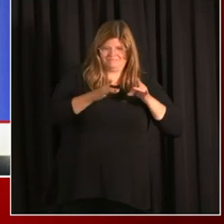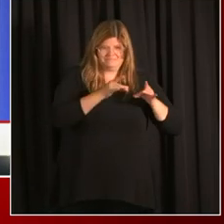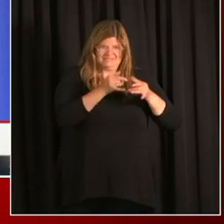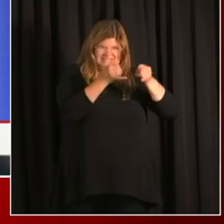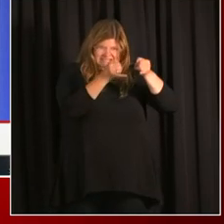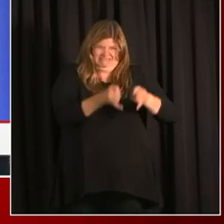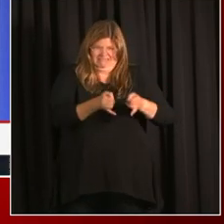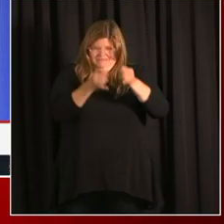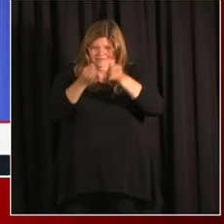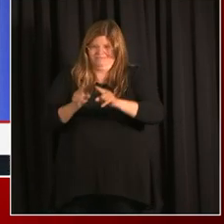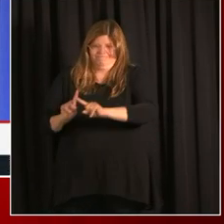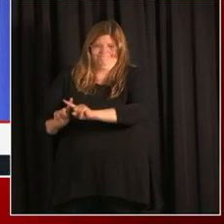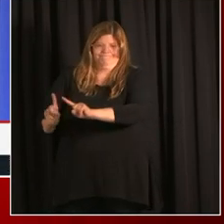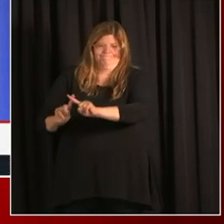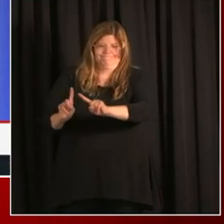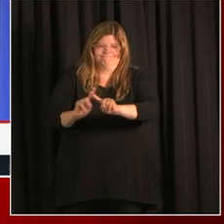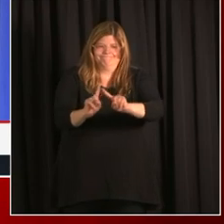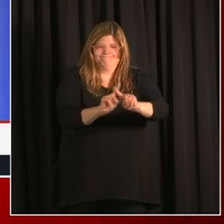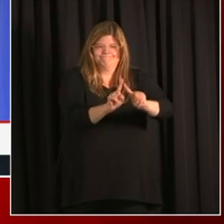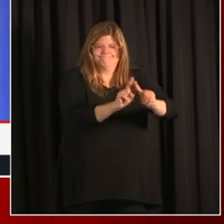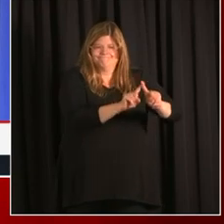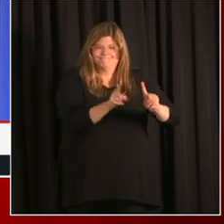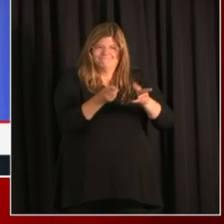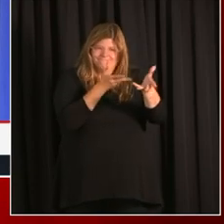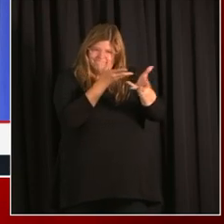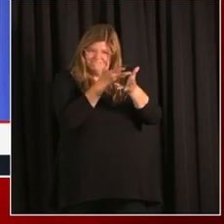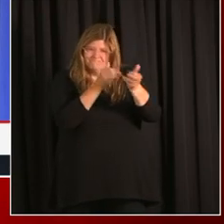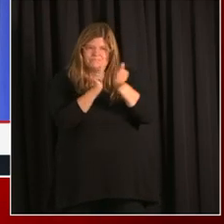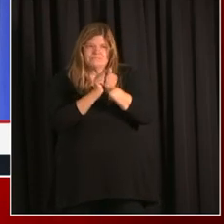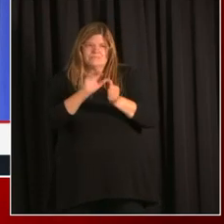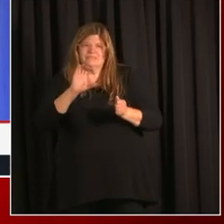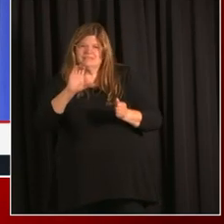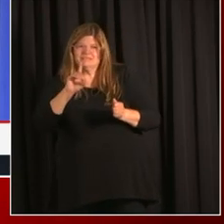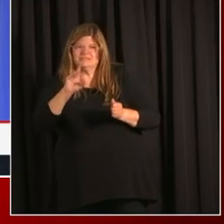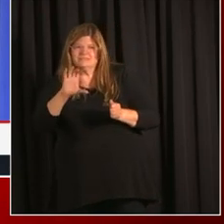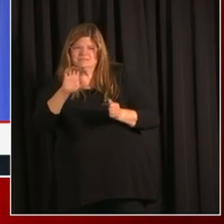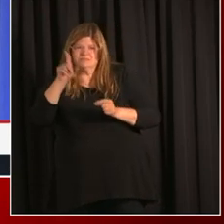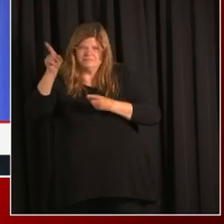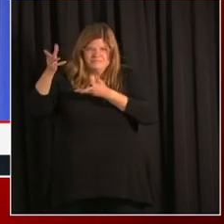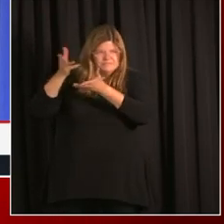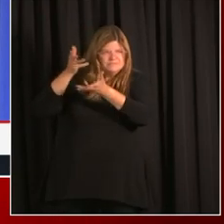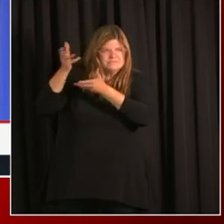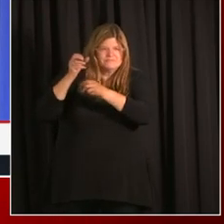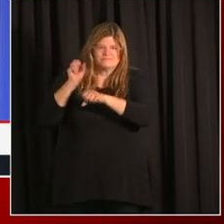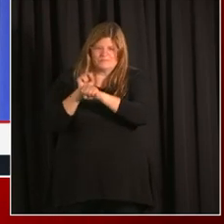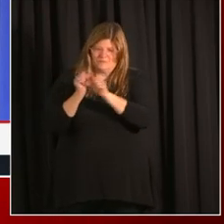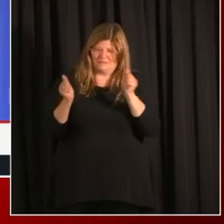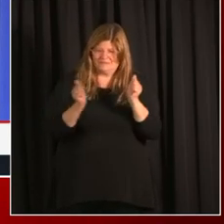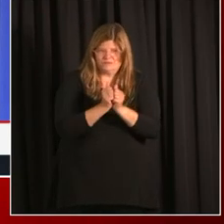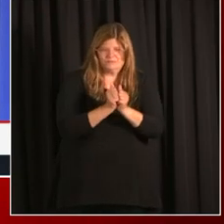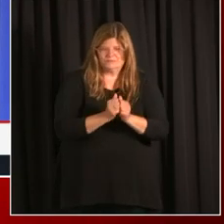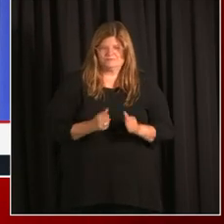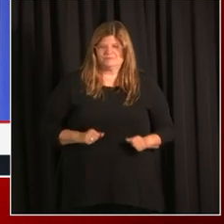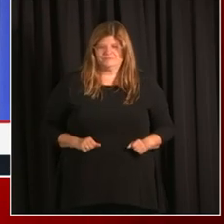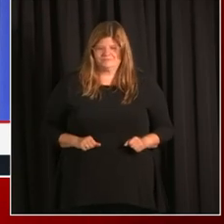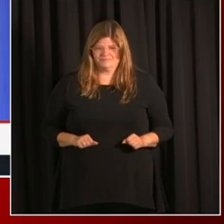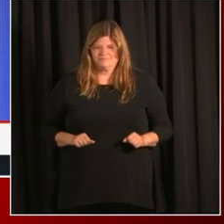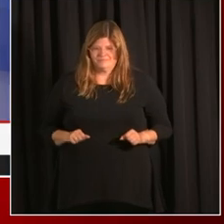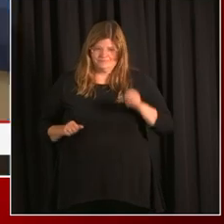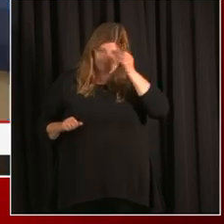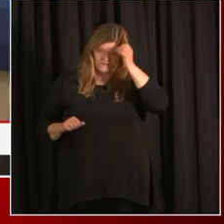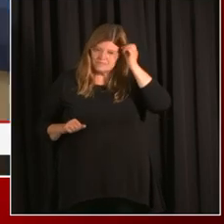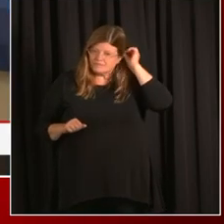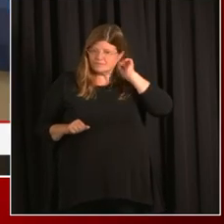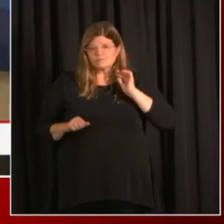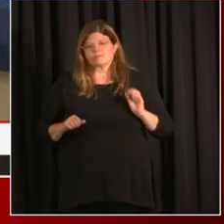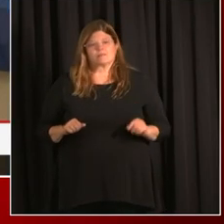a case-by-case basis in consultation with DC Health. Thank you, Dr. Nesbitt. We're going to go next to Belinda in Ward 4, and